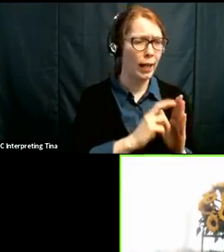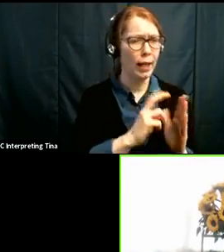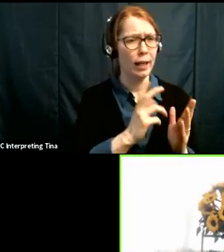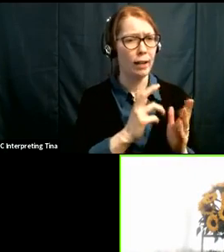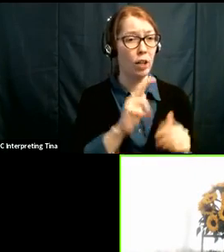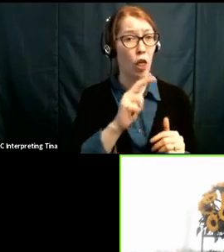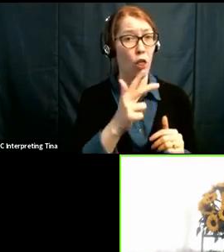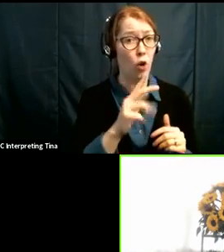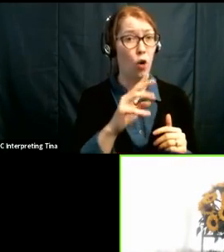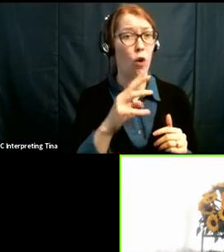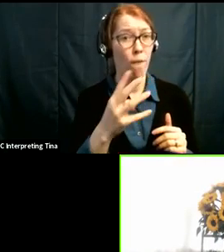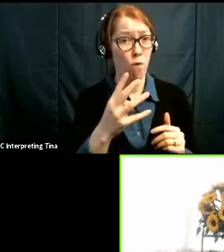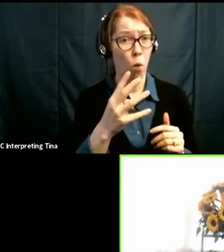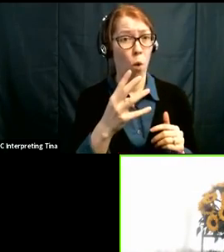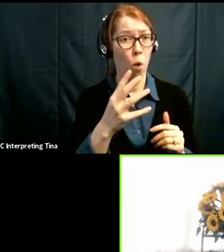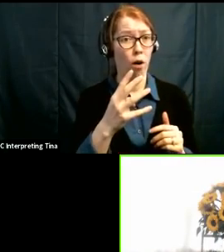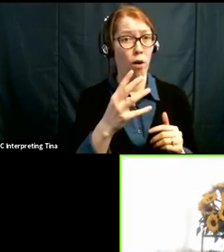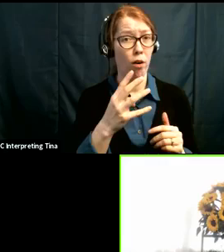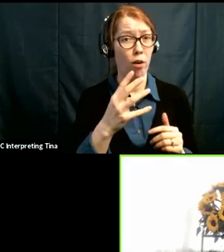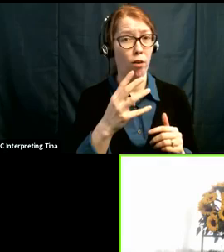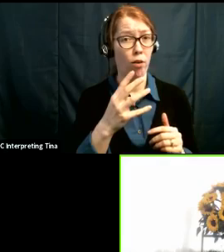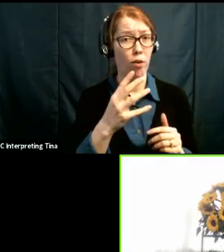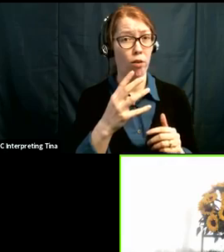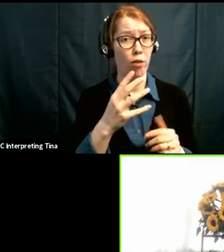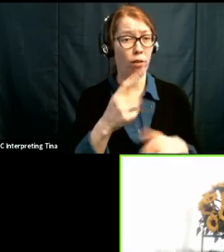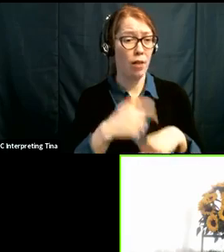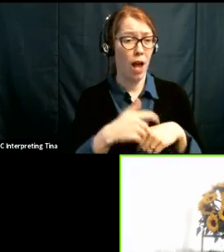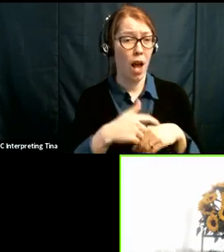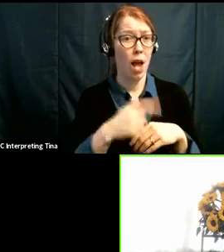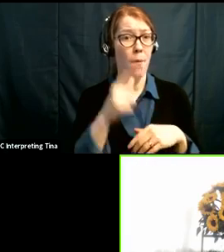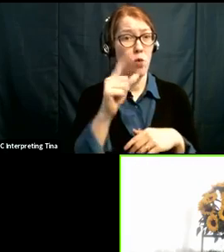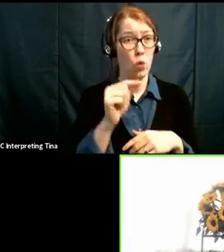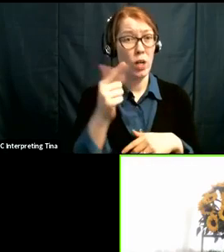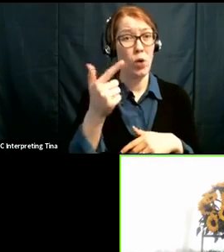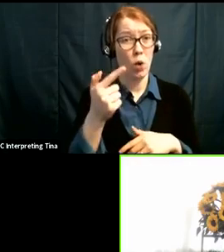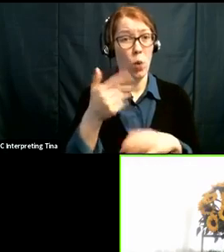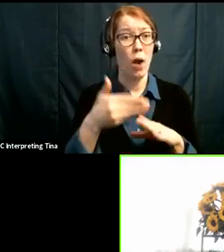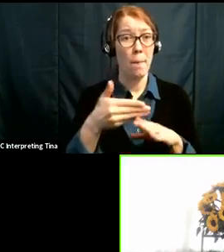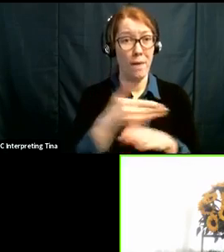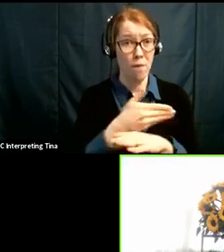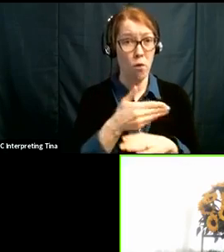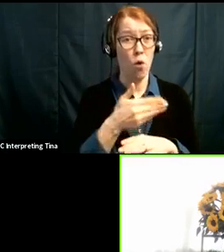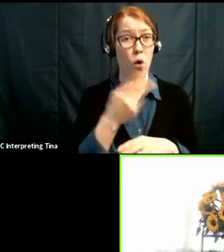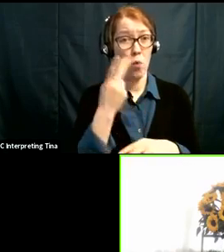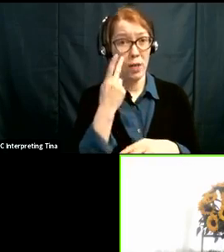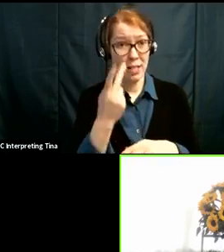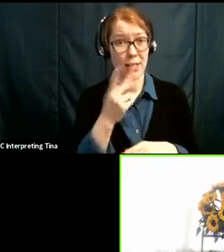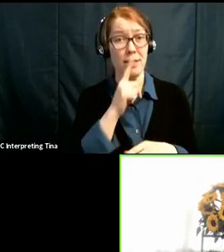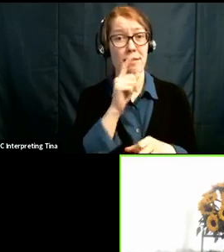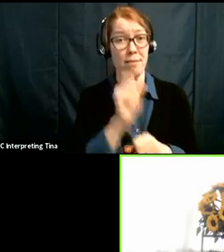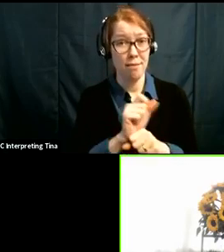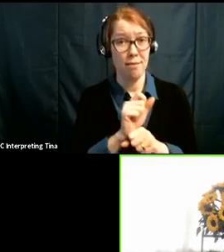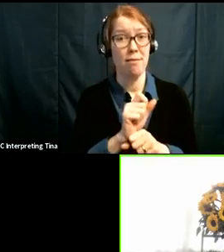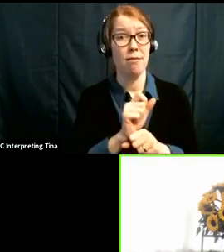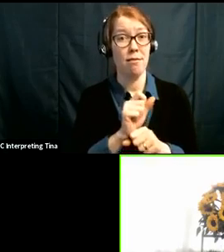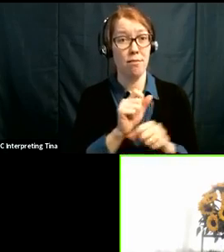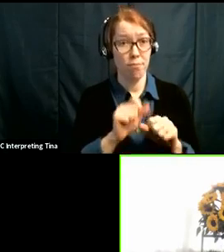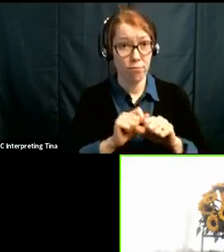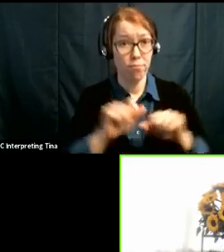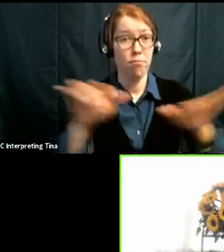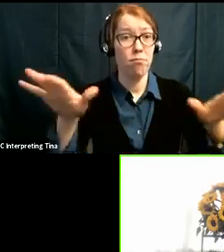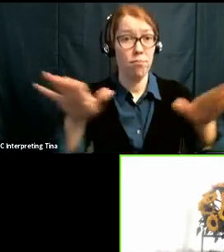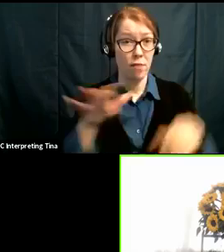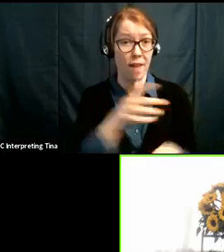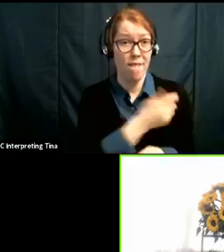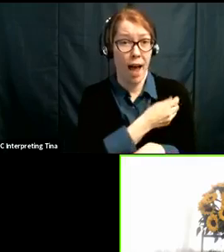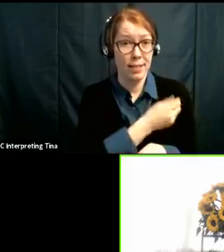third or fourth quarter of next year, 2021, before we are seeing mass vaccinations. So